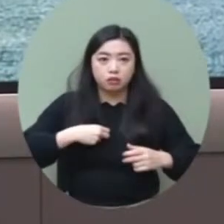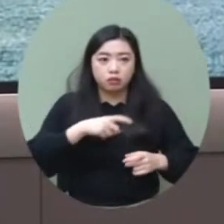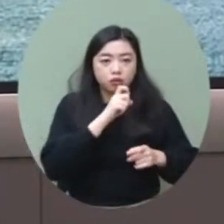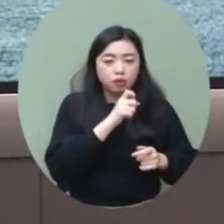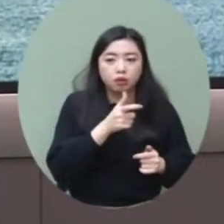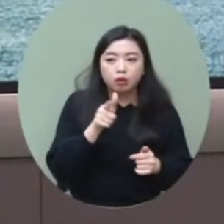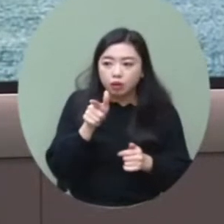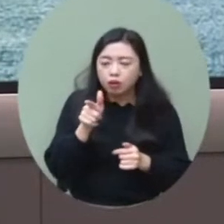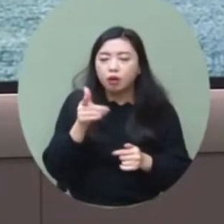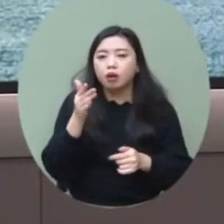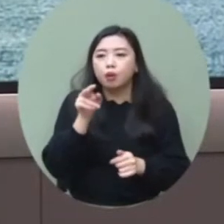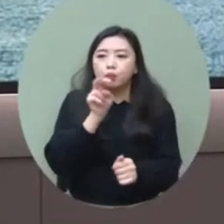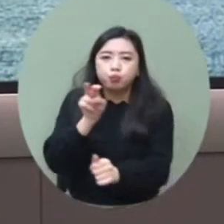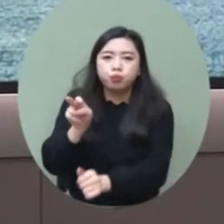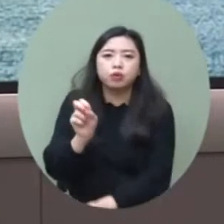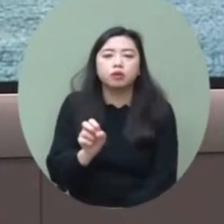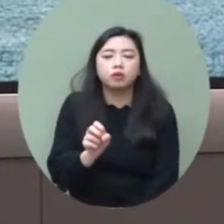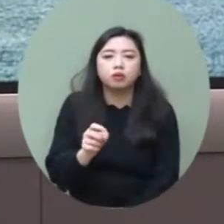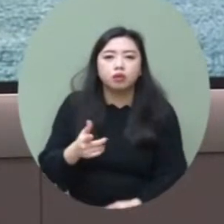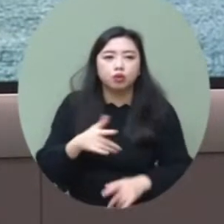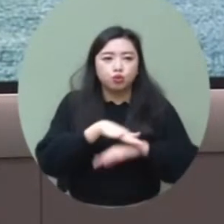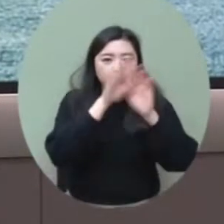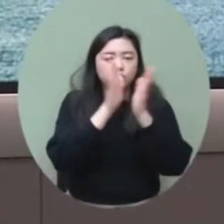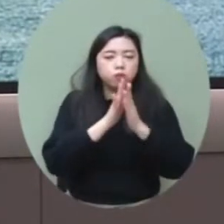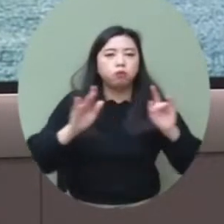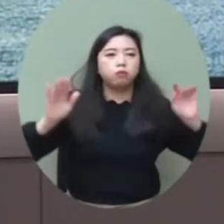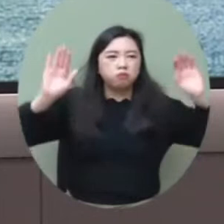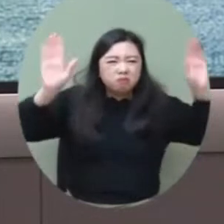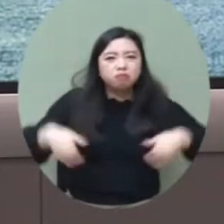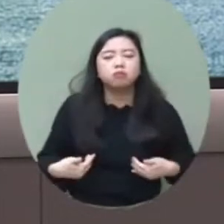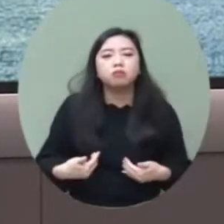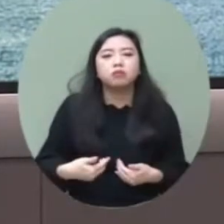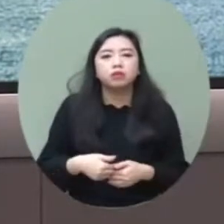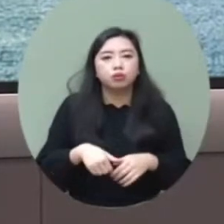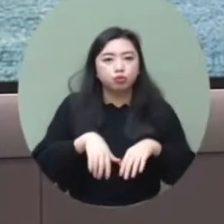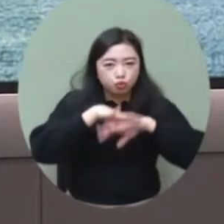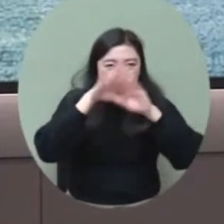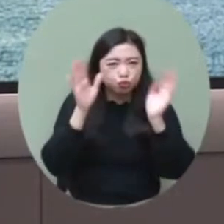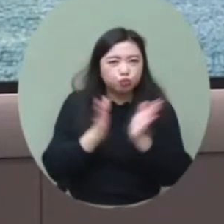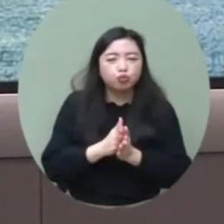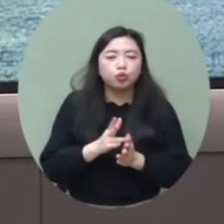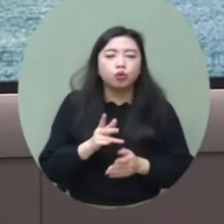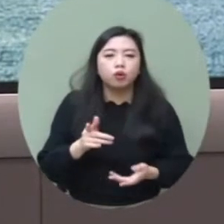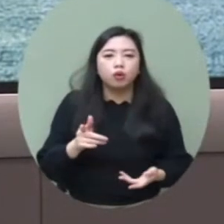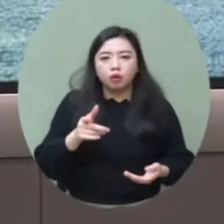accept confirmed COVID patients, and other doctors